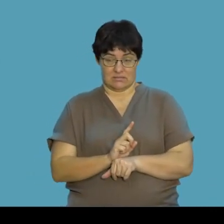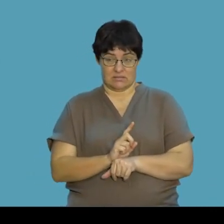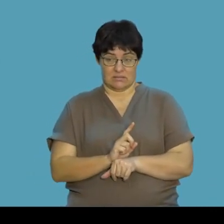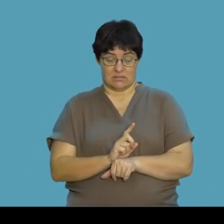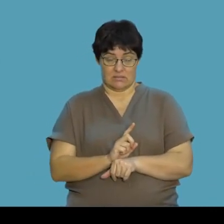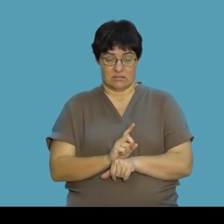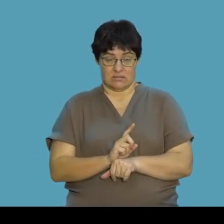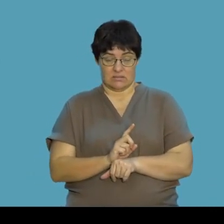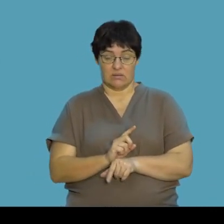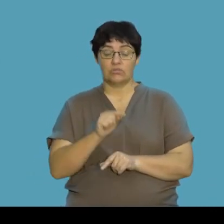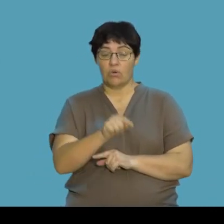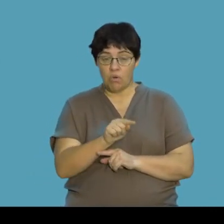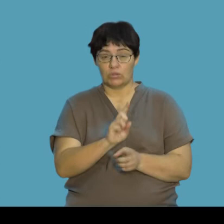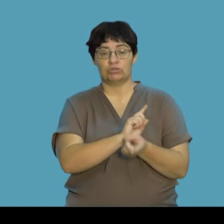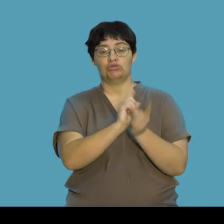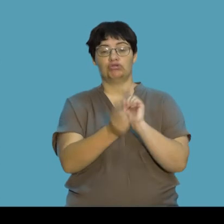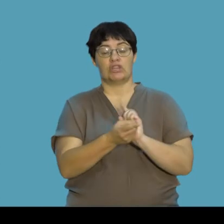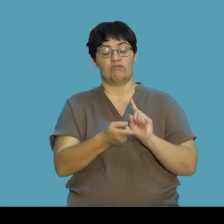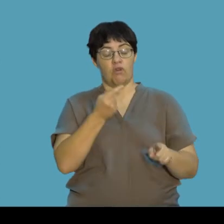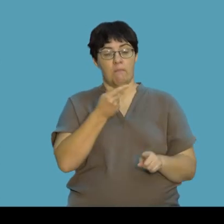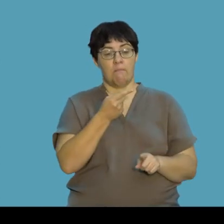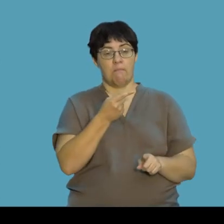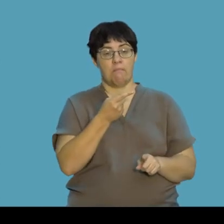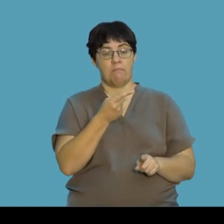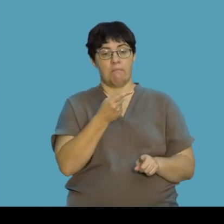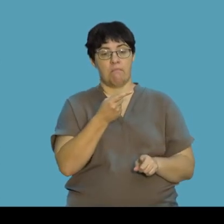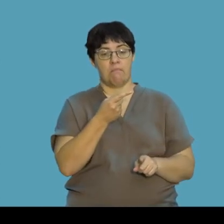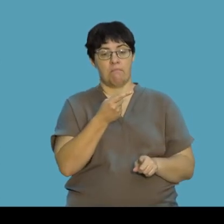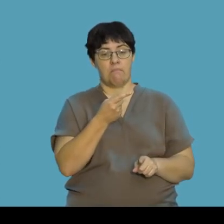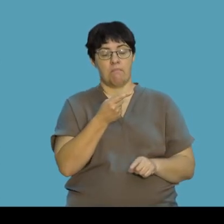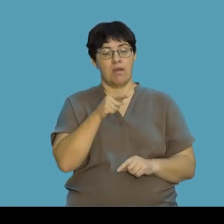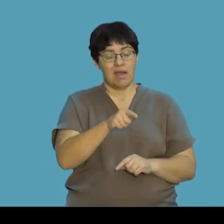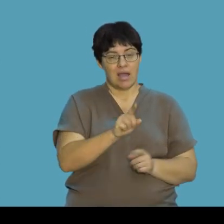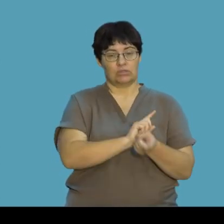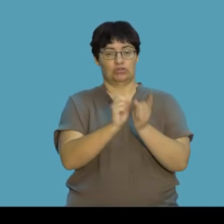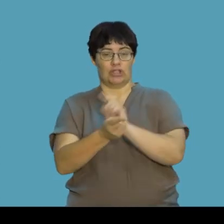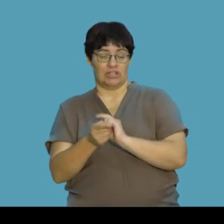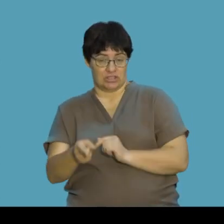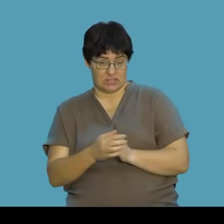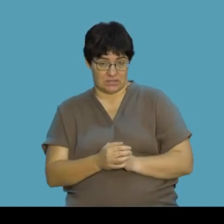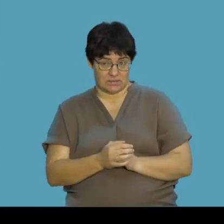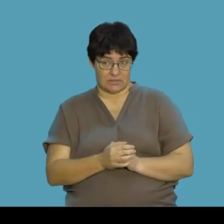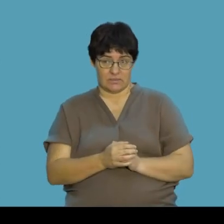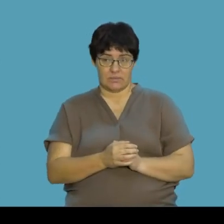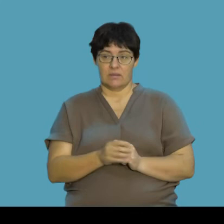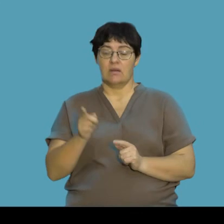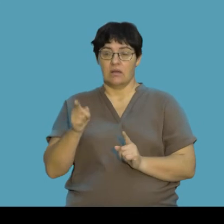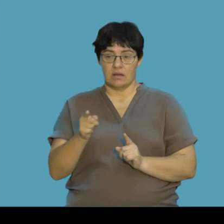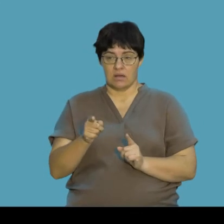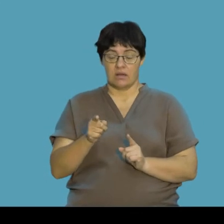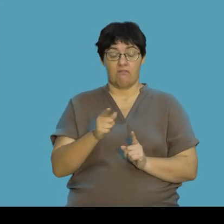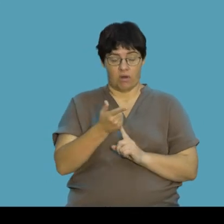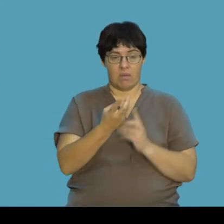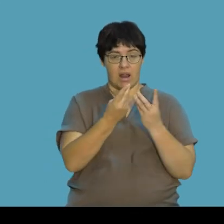the substance to change from liquid to gas? So this was the phase change that was involved when